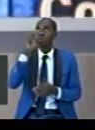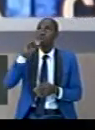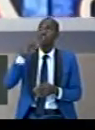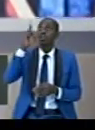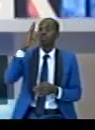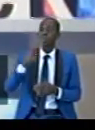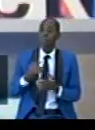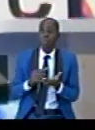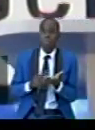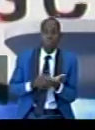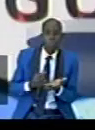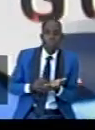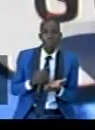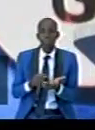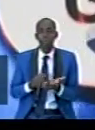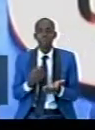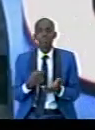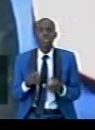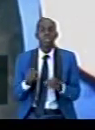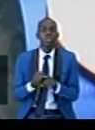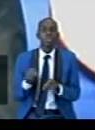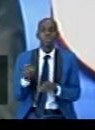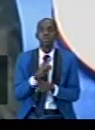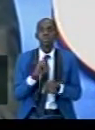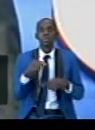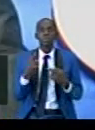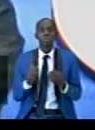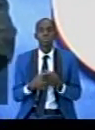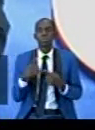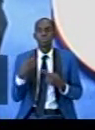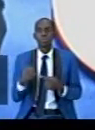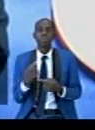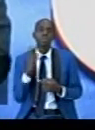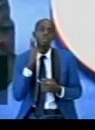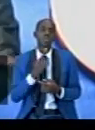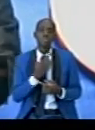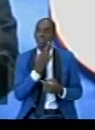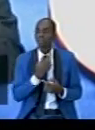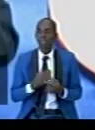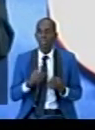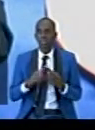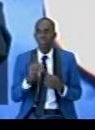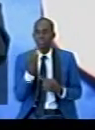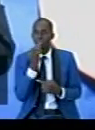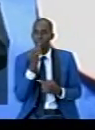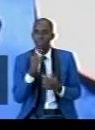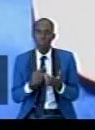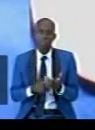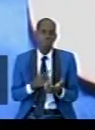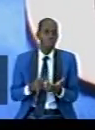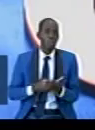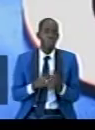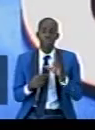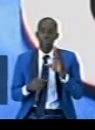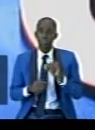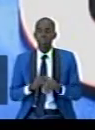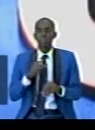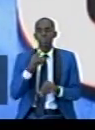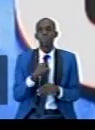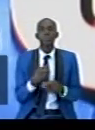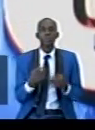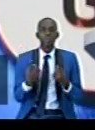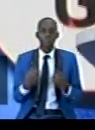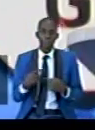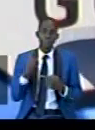in a while, like you go to the restaurant to eat and you take that once in a while. No, you come to